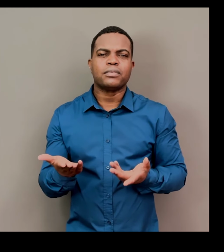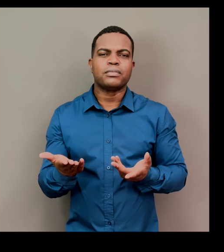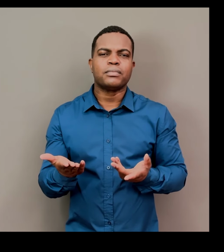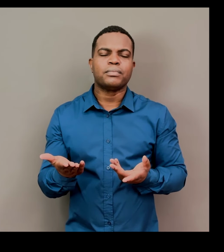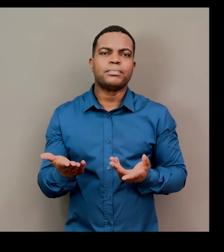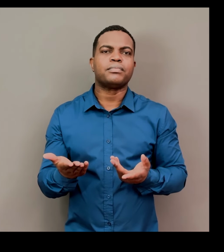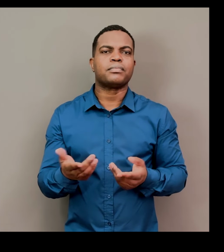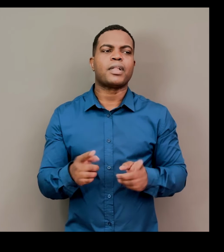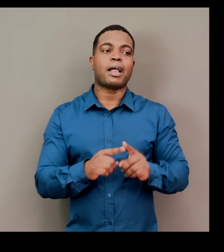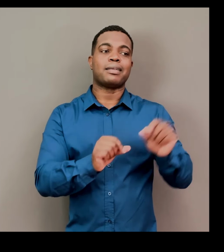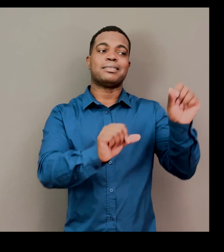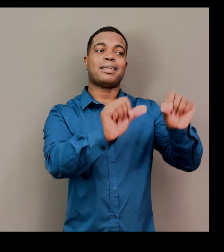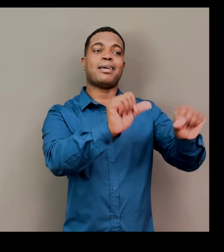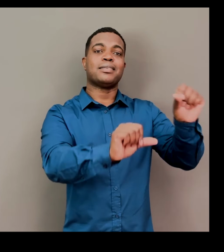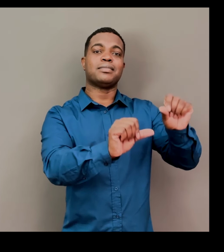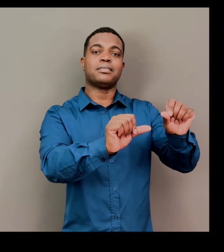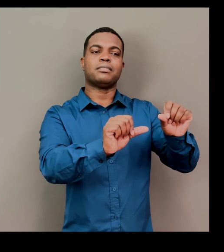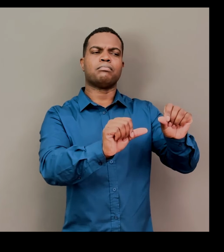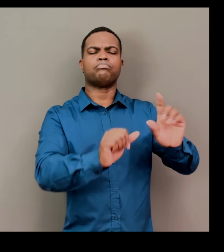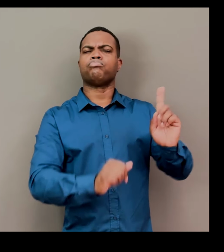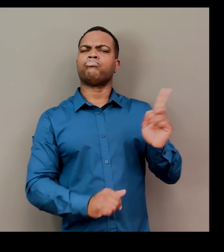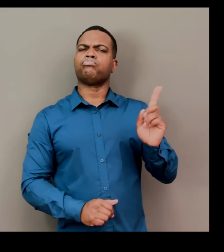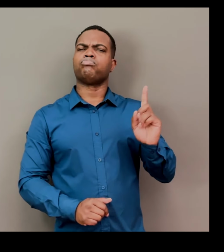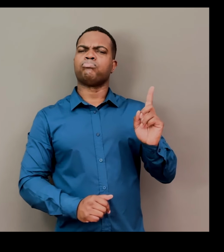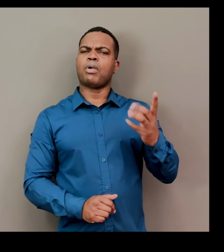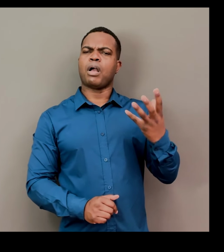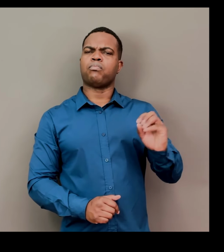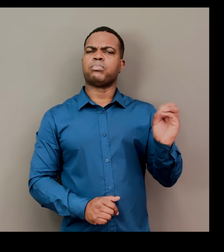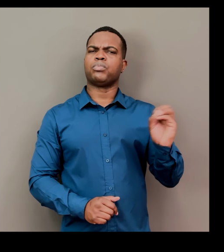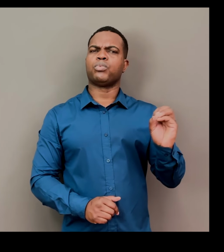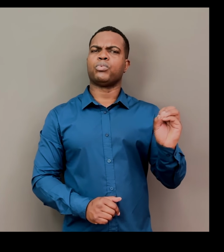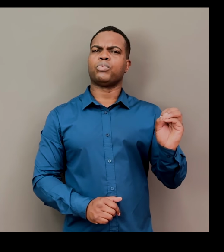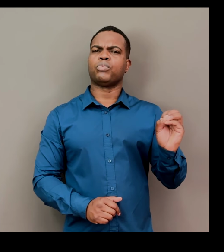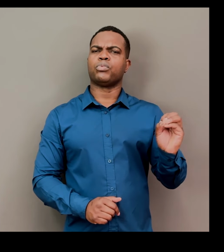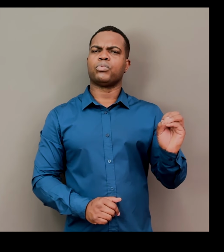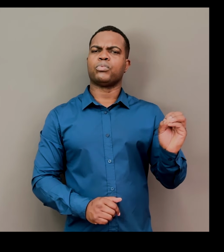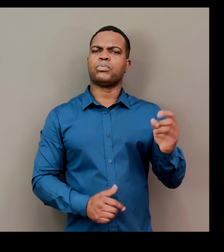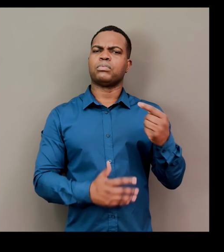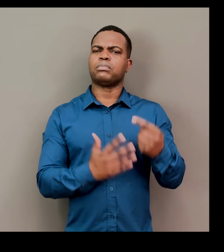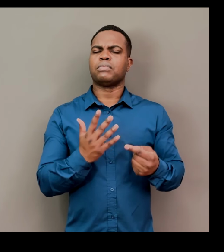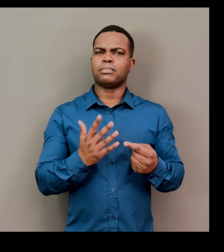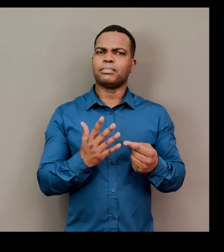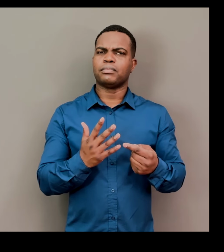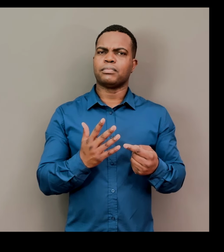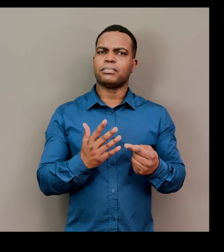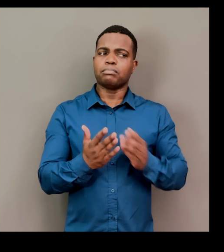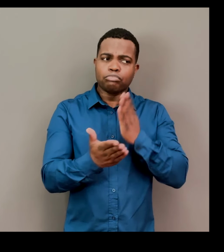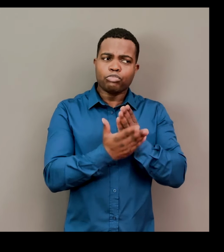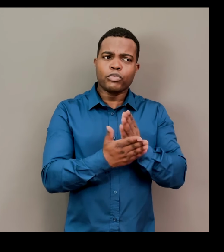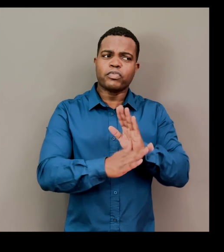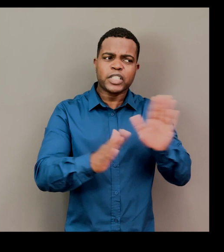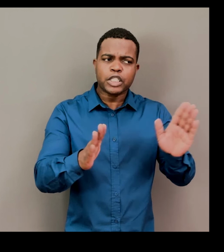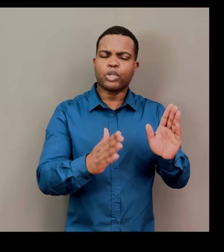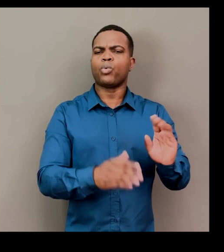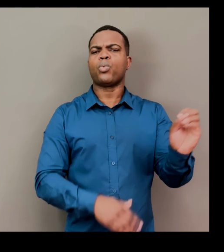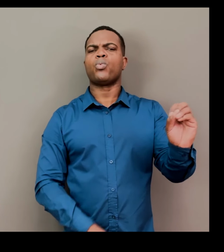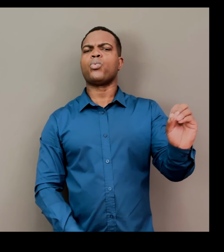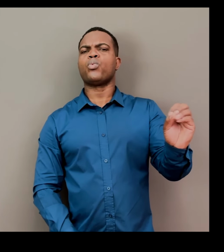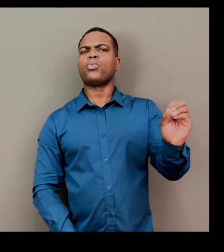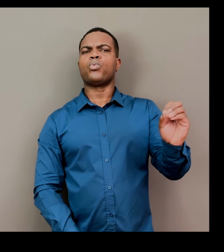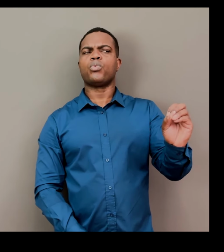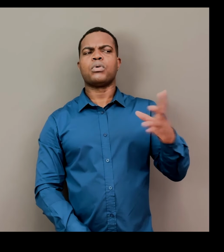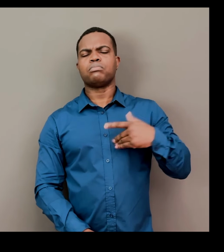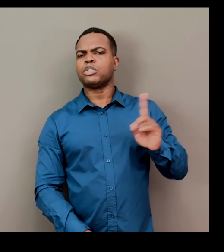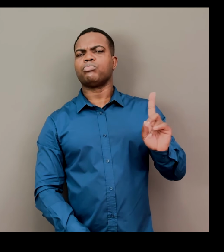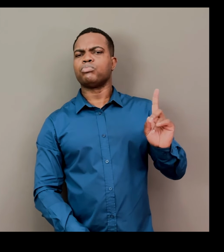a scientific denialism is what some think happened